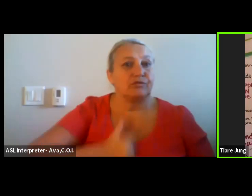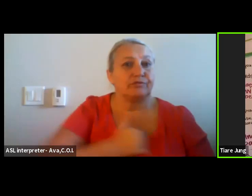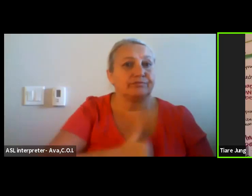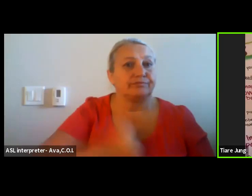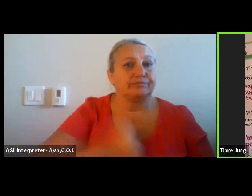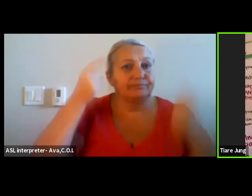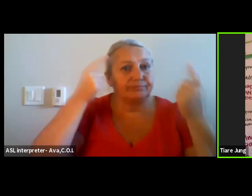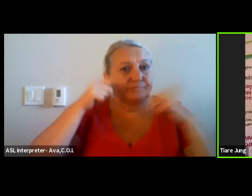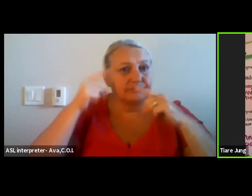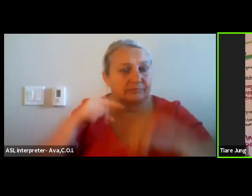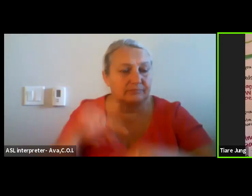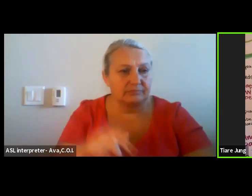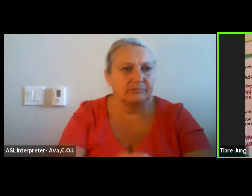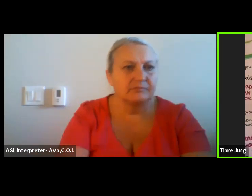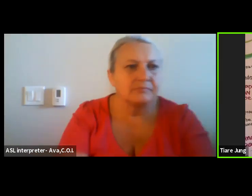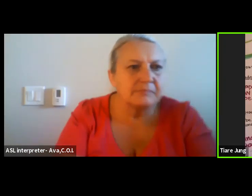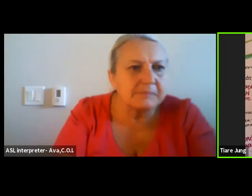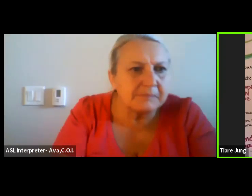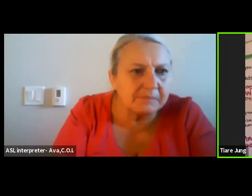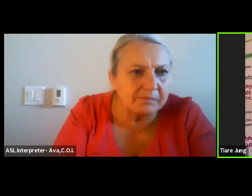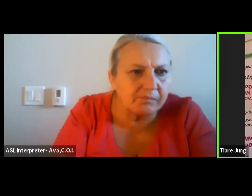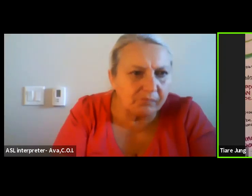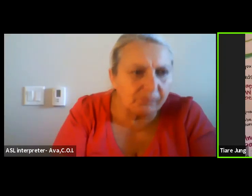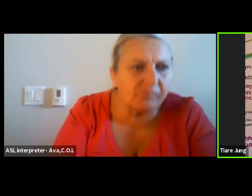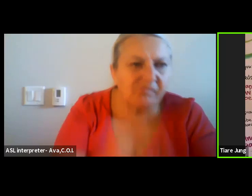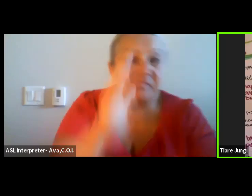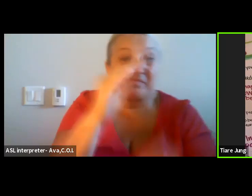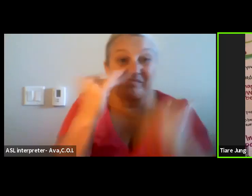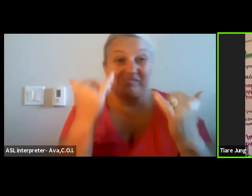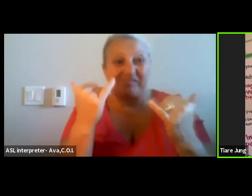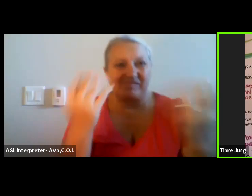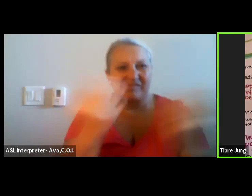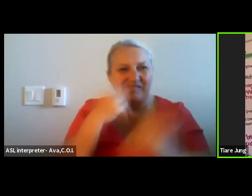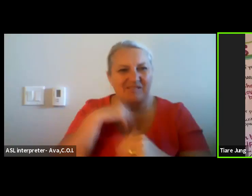drawn a sort of ghostly looking figure